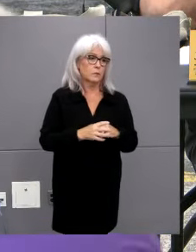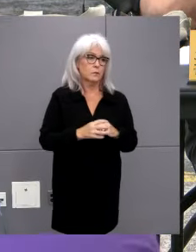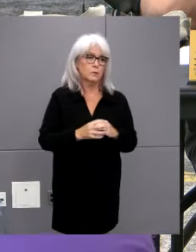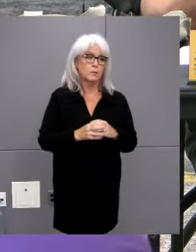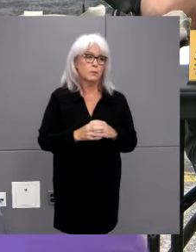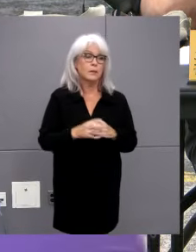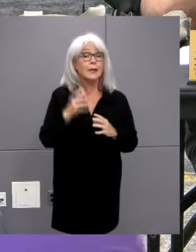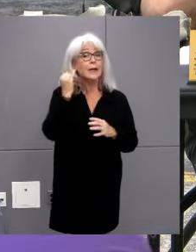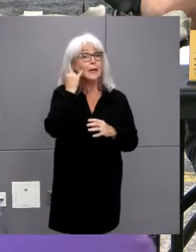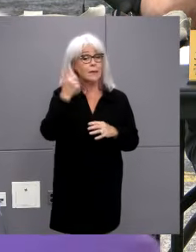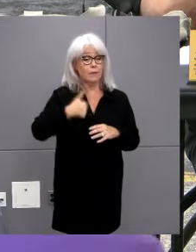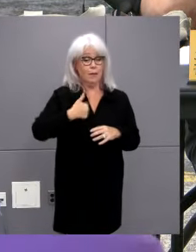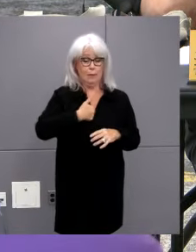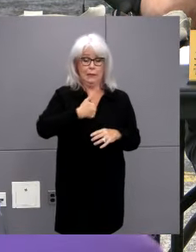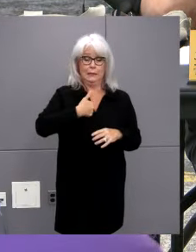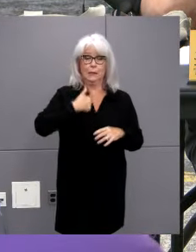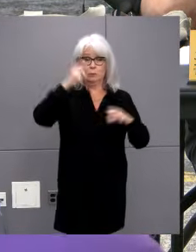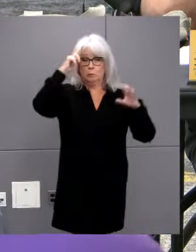If I were the president